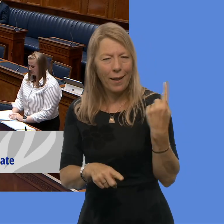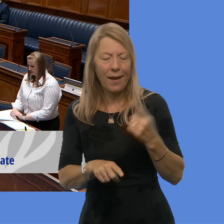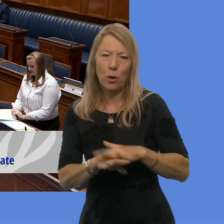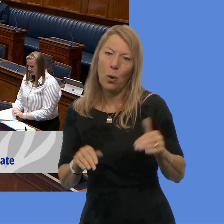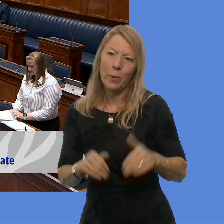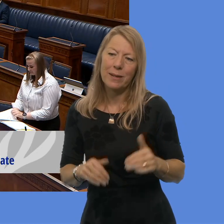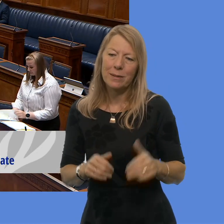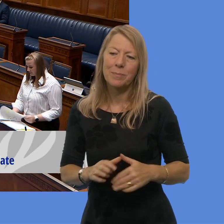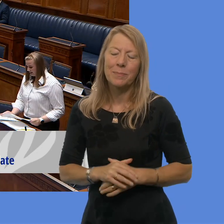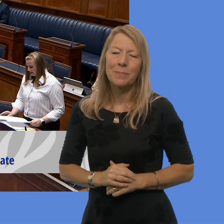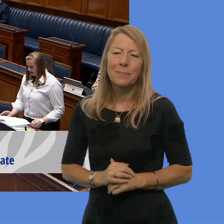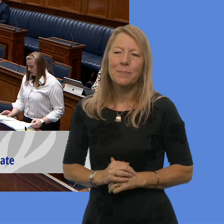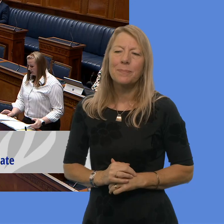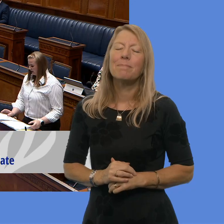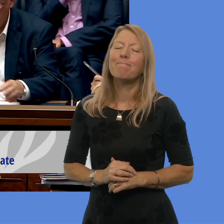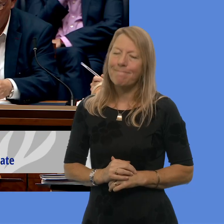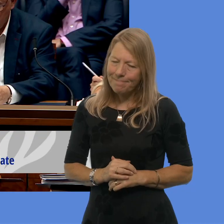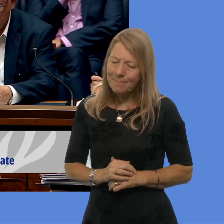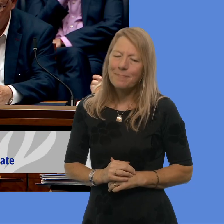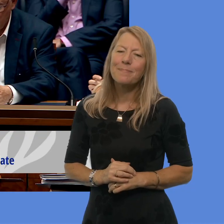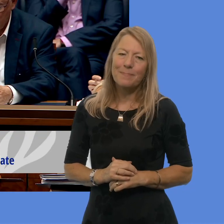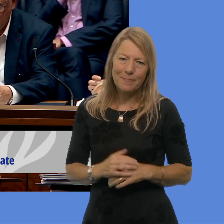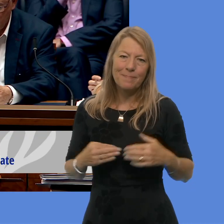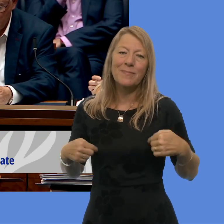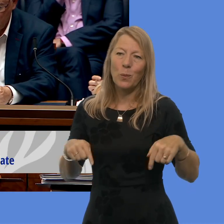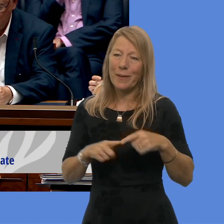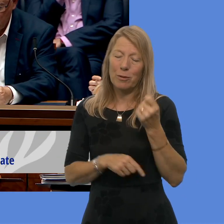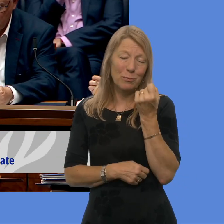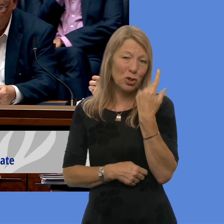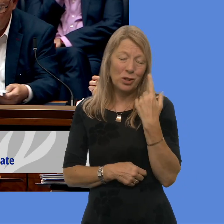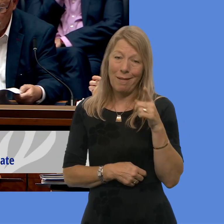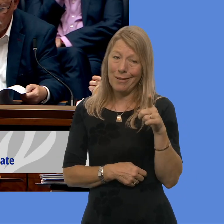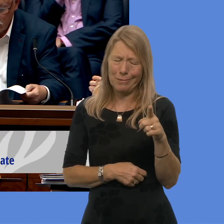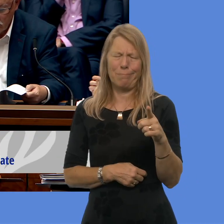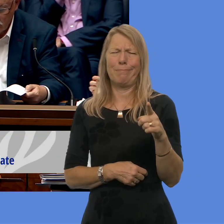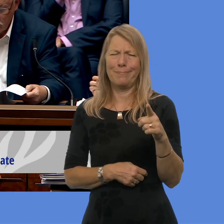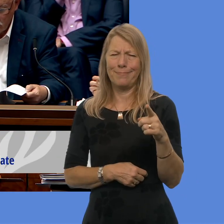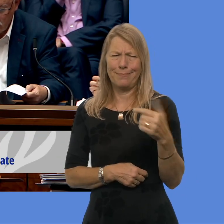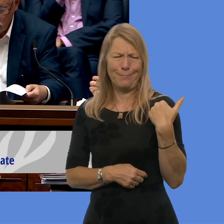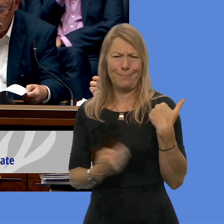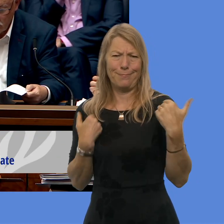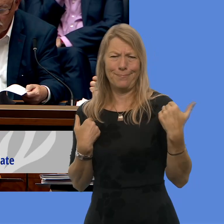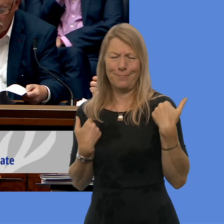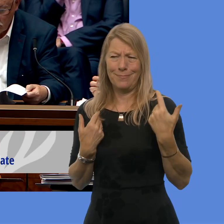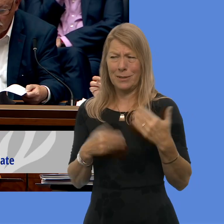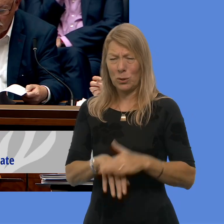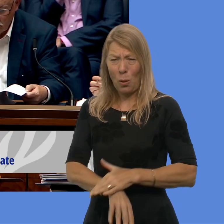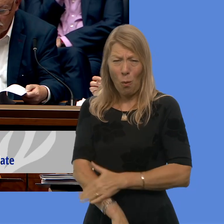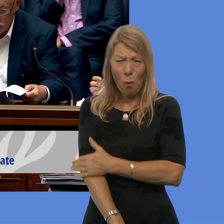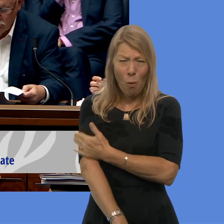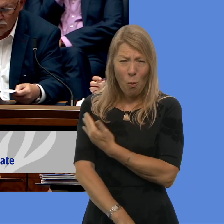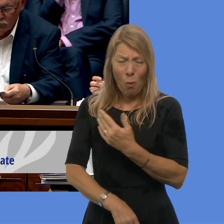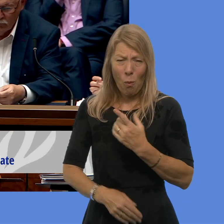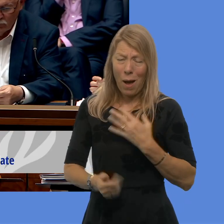Thanks for that question. Yeah, we completely understand the concerns that have been raised regarding the time that it is taken to process the